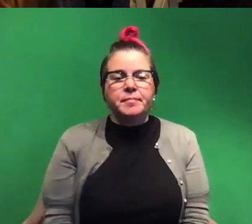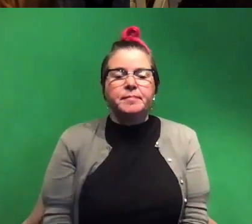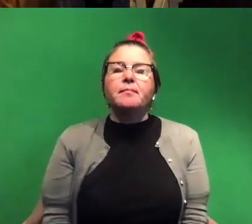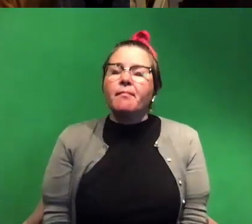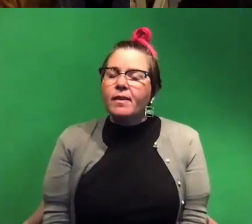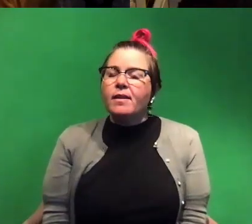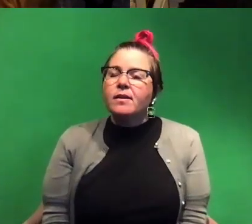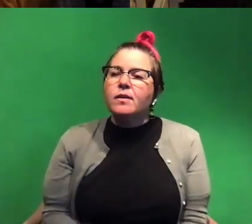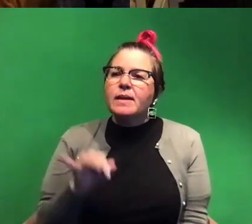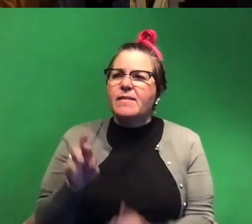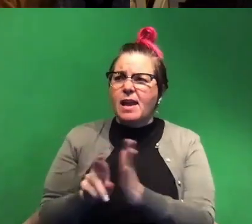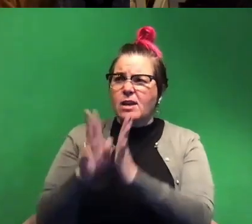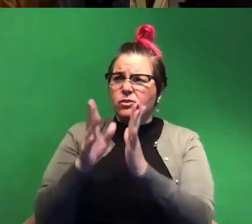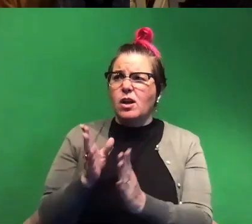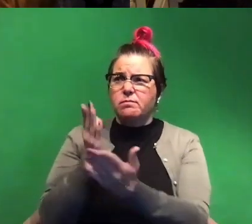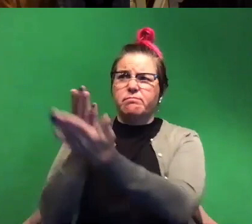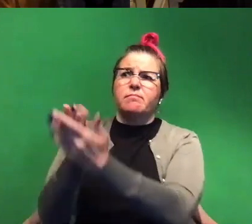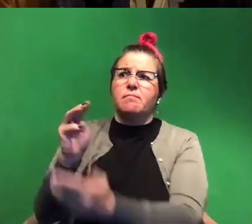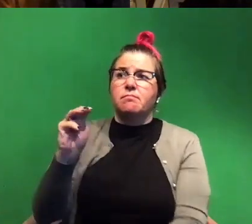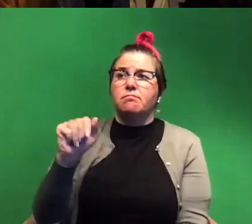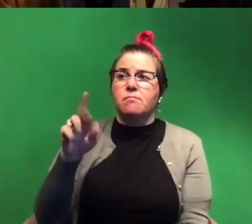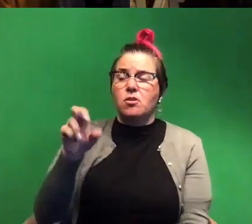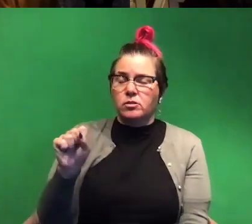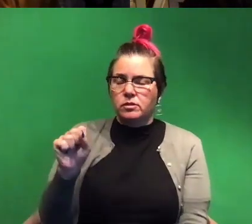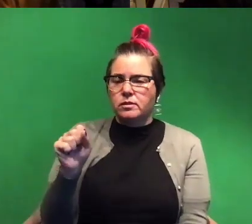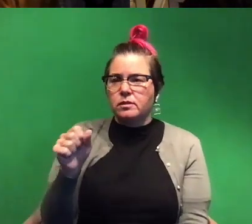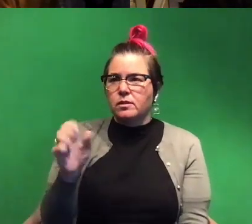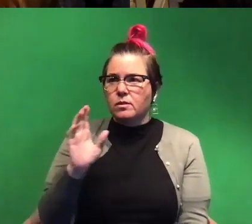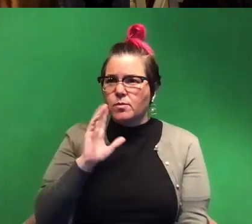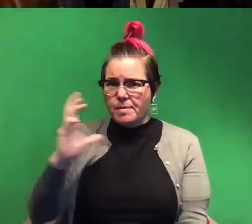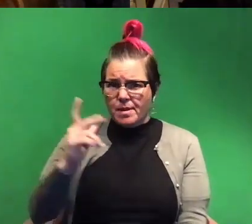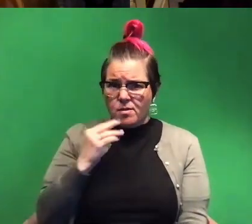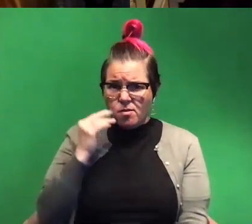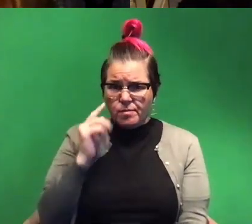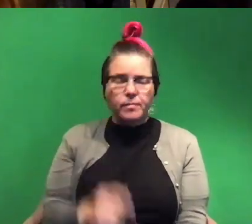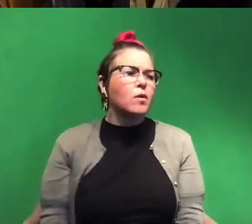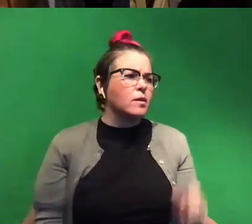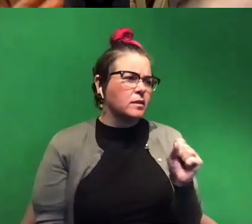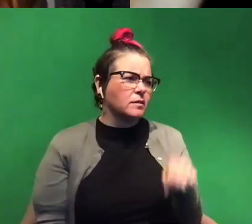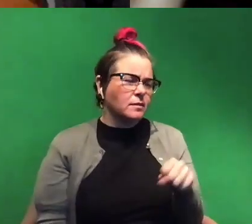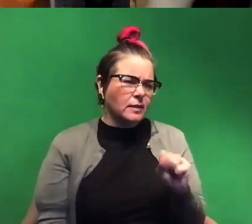So if astronauts go to Mars, are they going to be able to come back home? Yes.